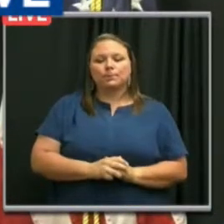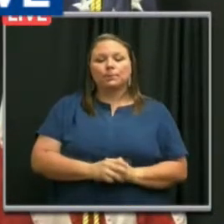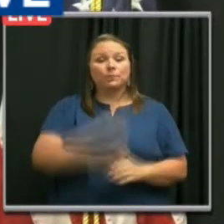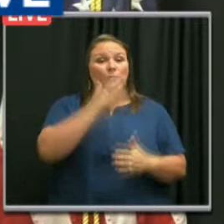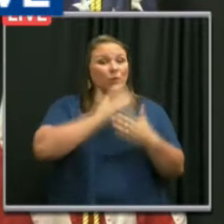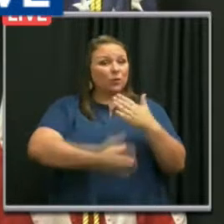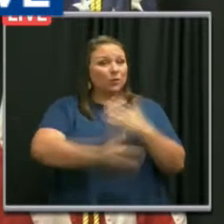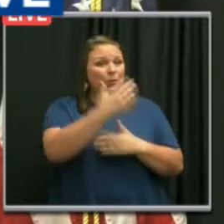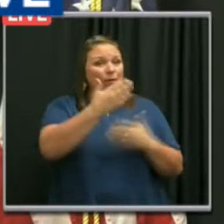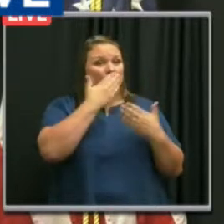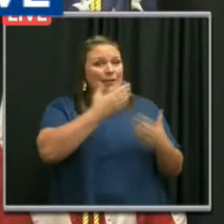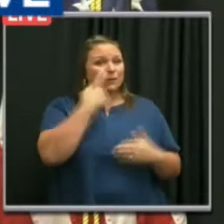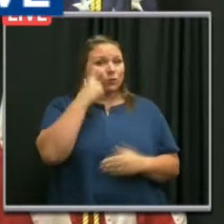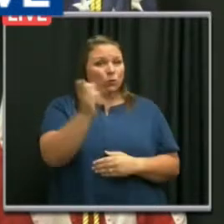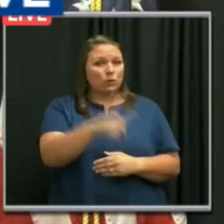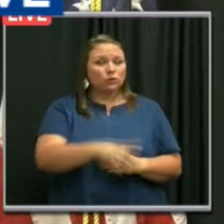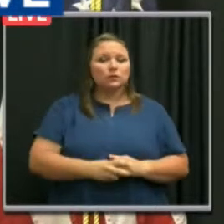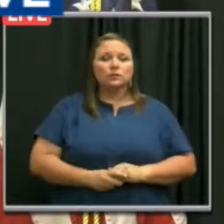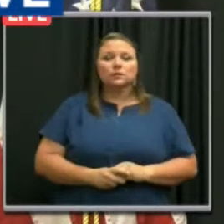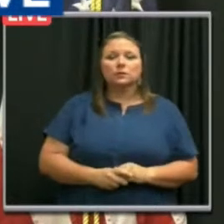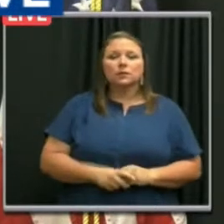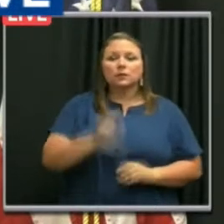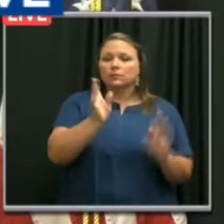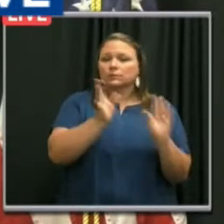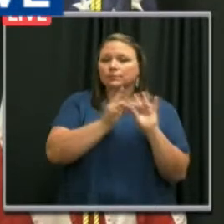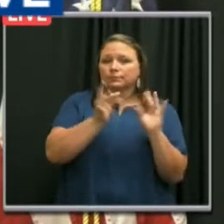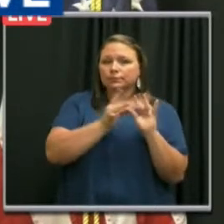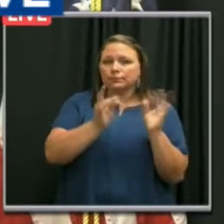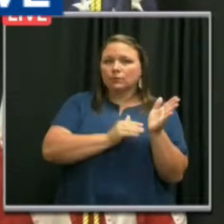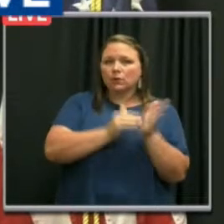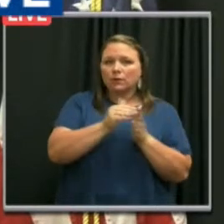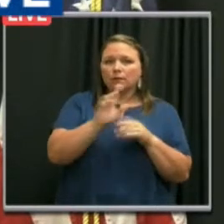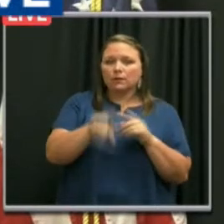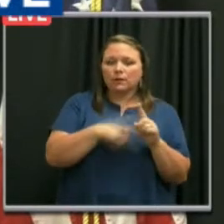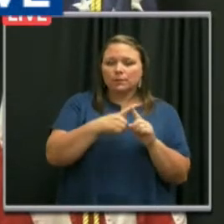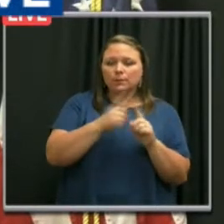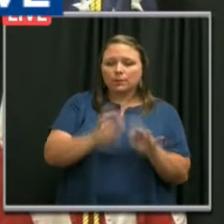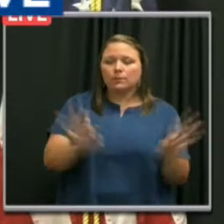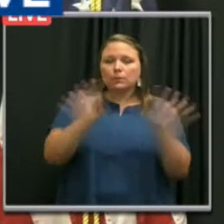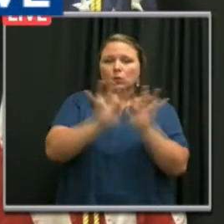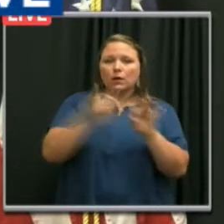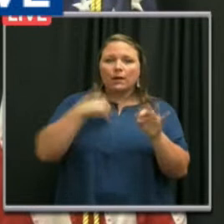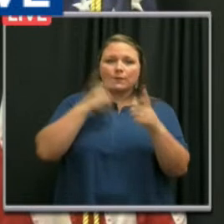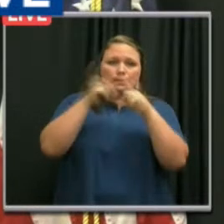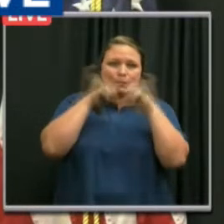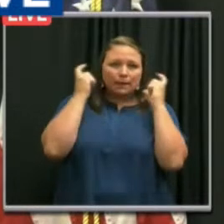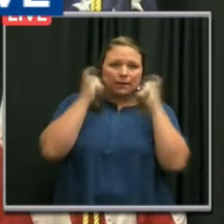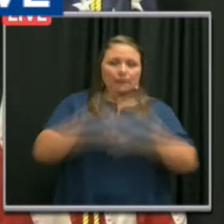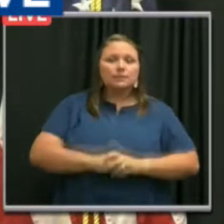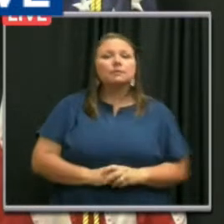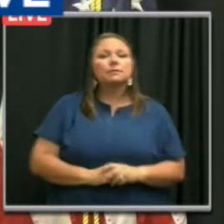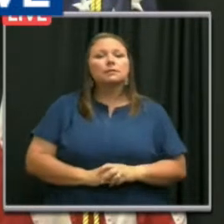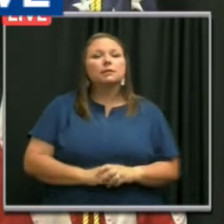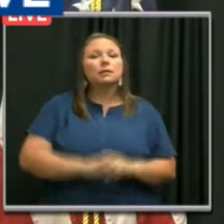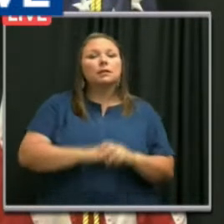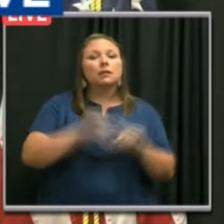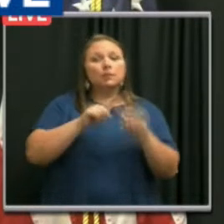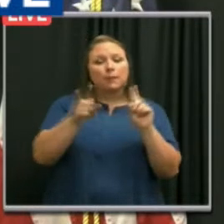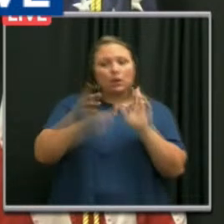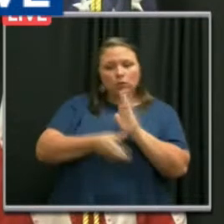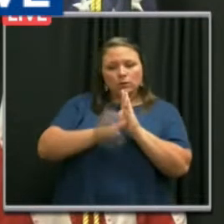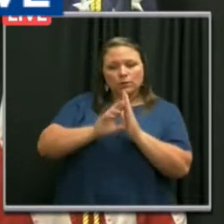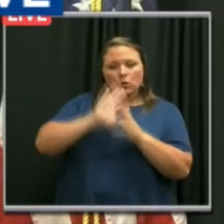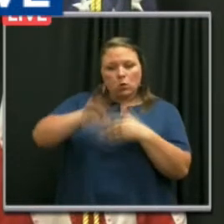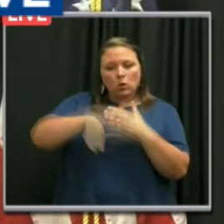Good morning. Thanks for taking our questions. You've spoken quite a bit about the importance of wearing the masks. But when you review all